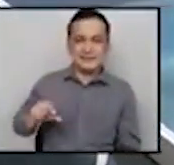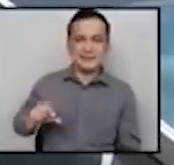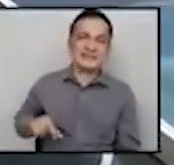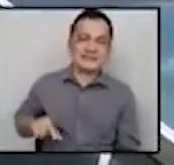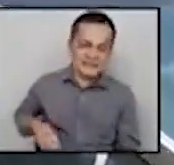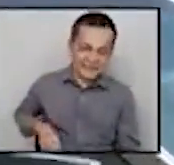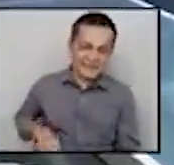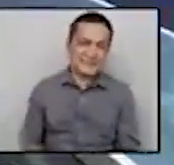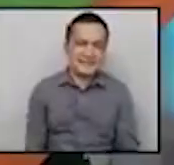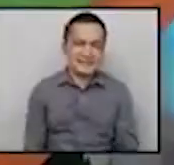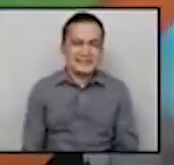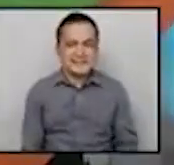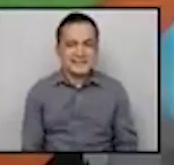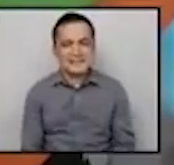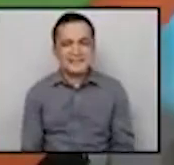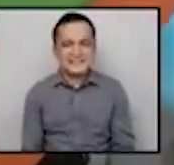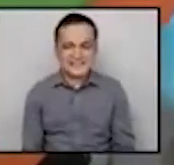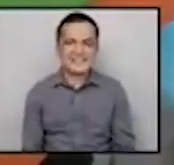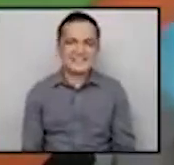queen.